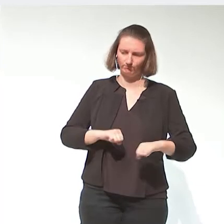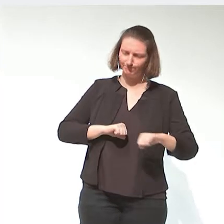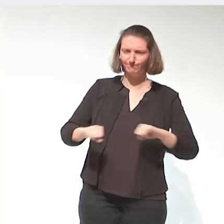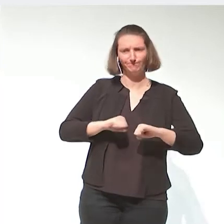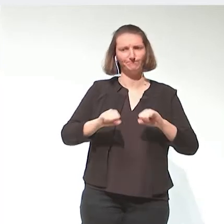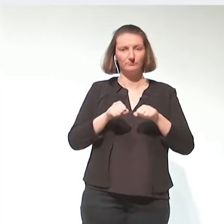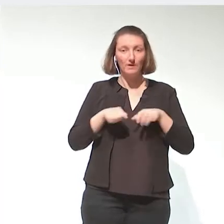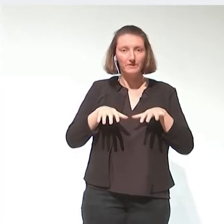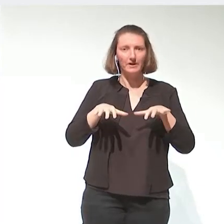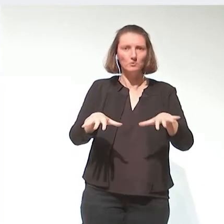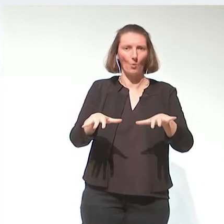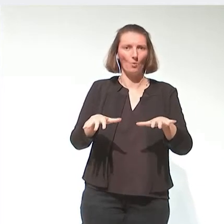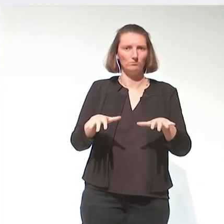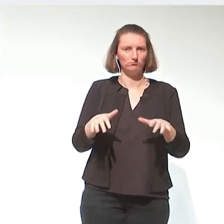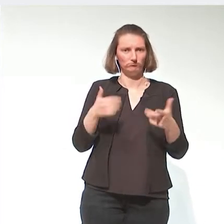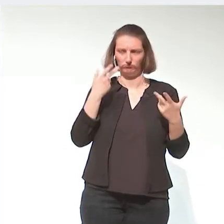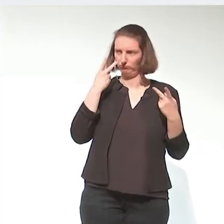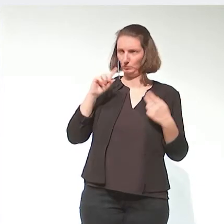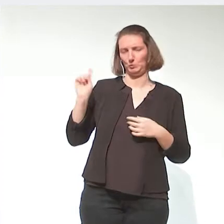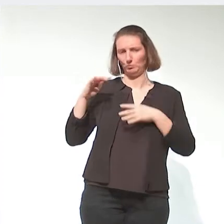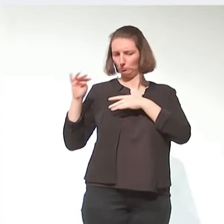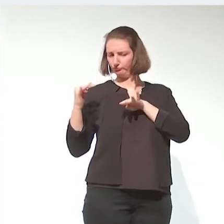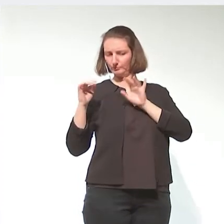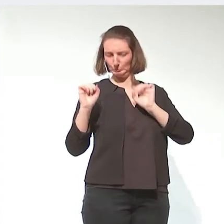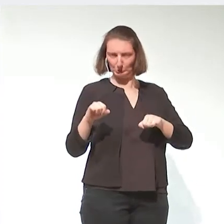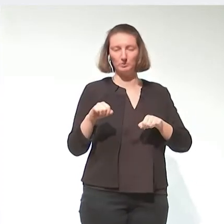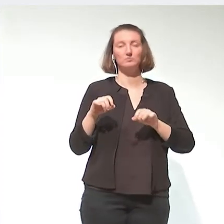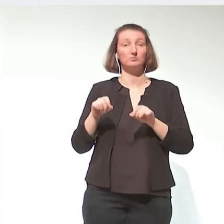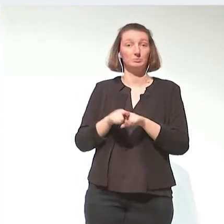accessibility task force, which has been able to bring the